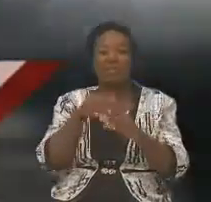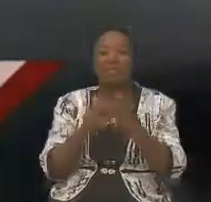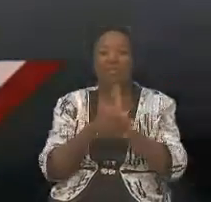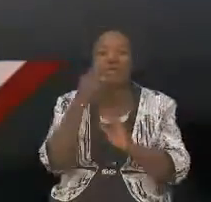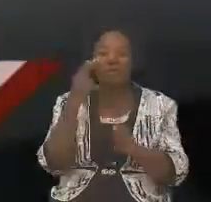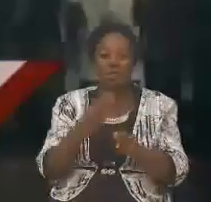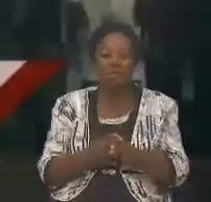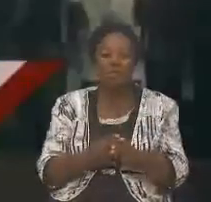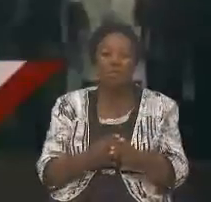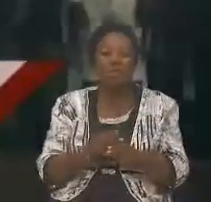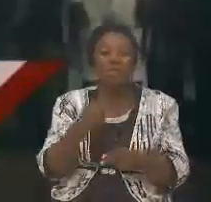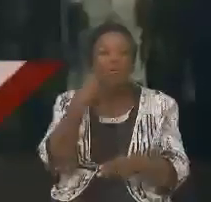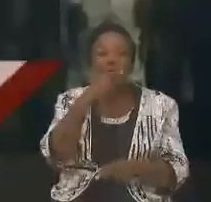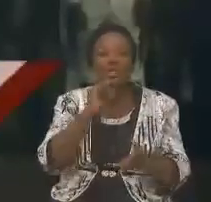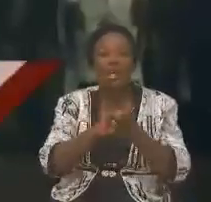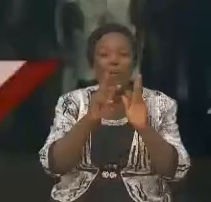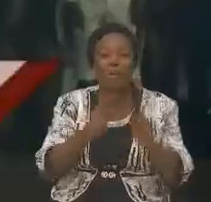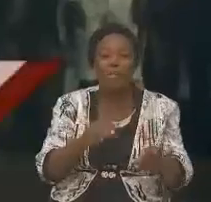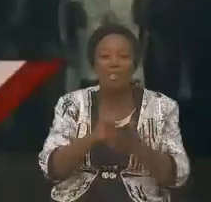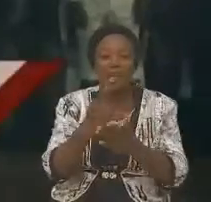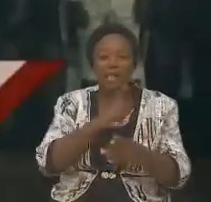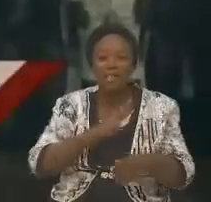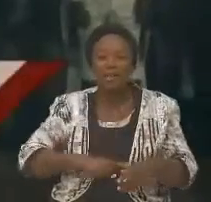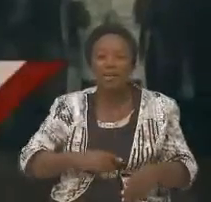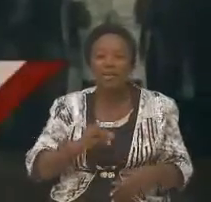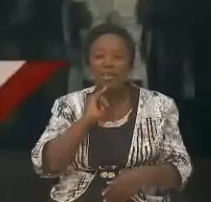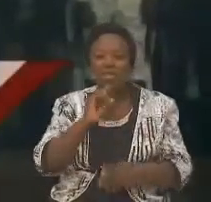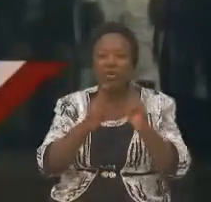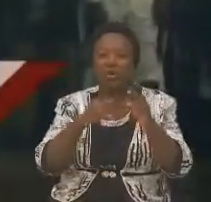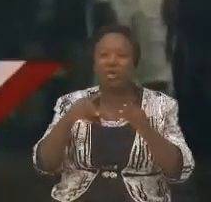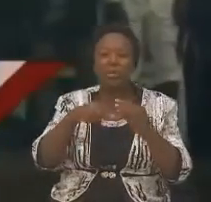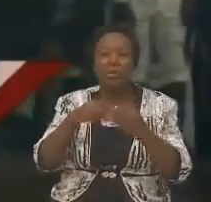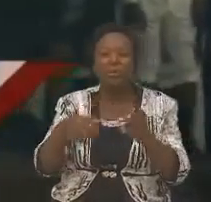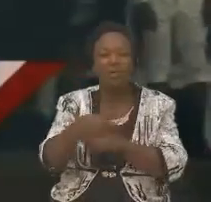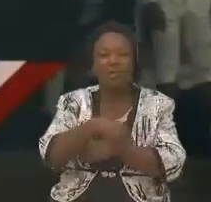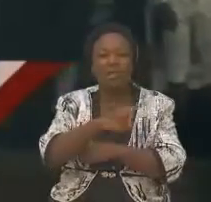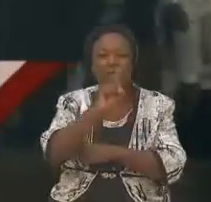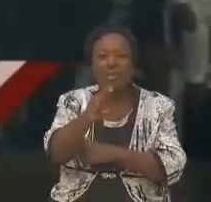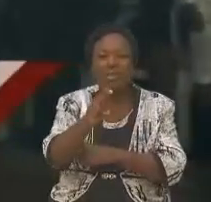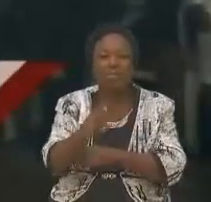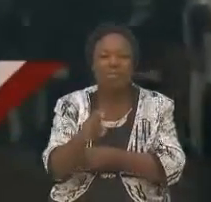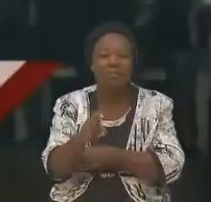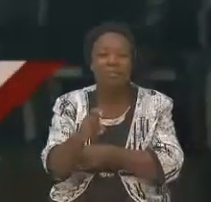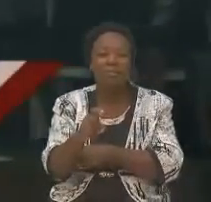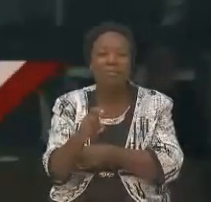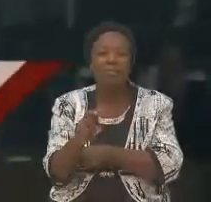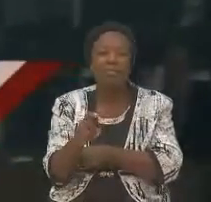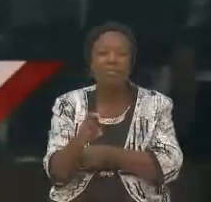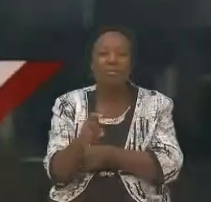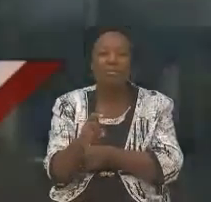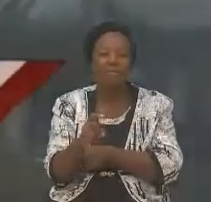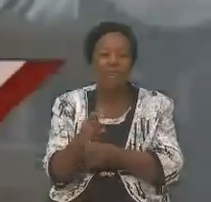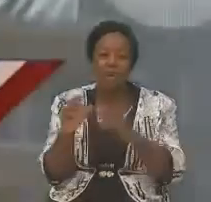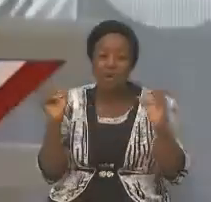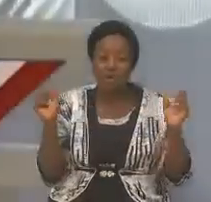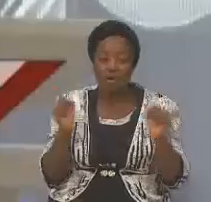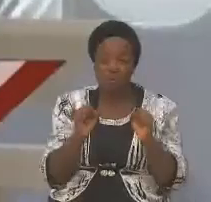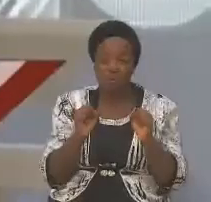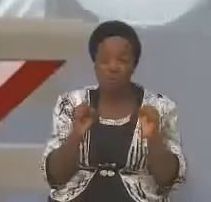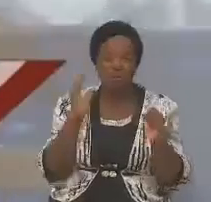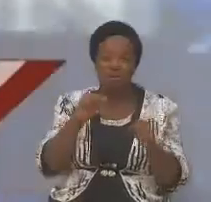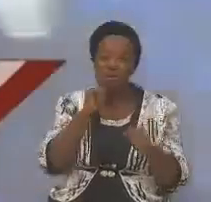shalt not die. Who is the Lord talking to today? I said, who is the Lord talking to today?